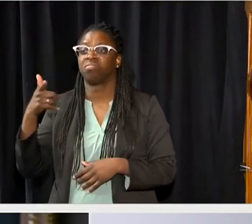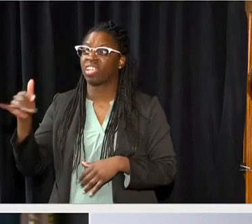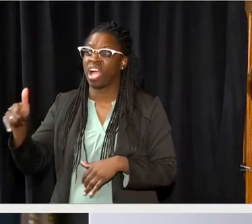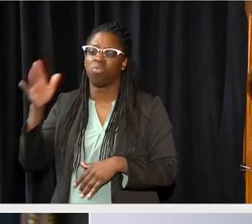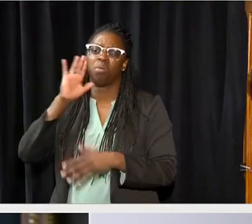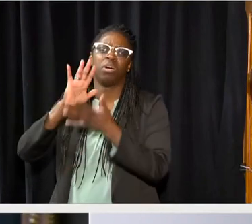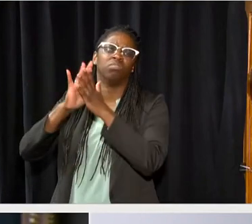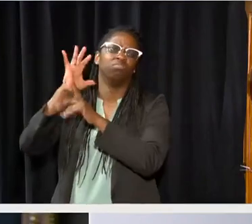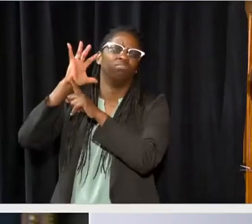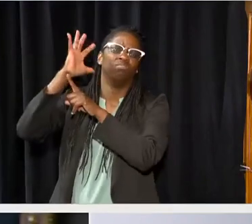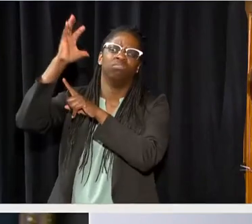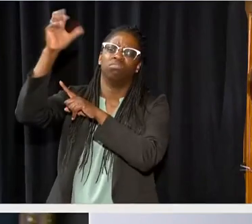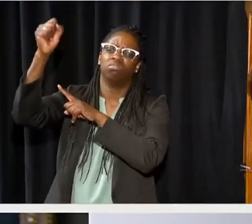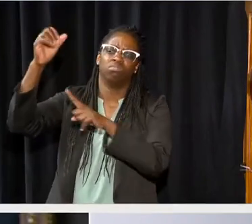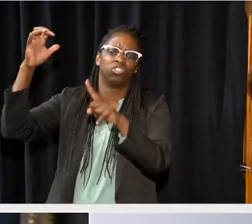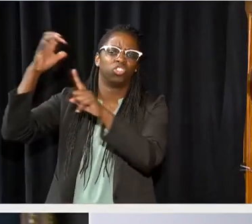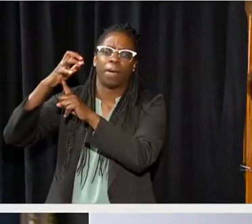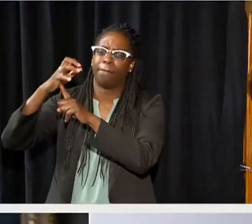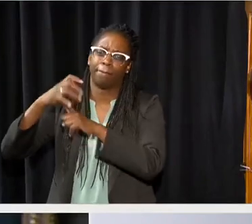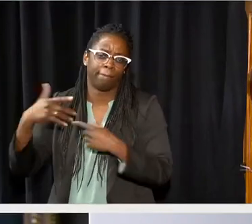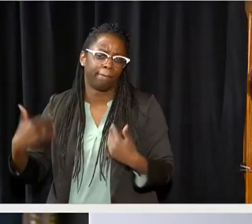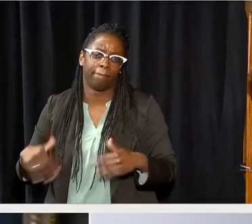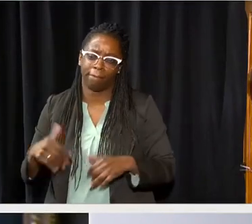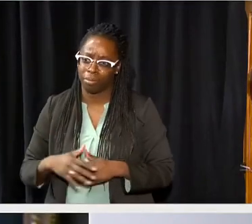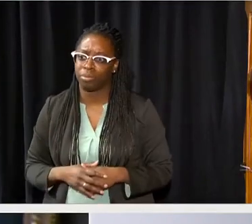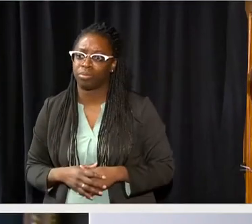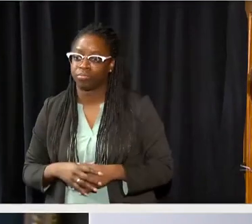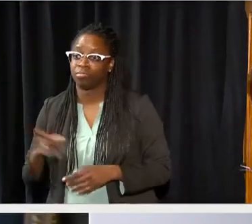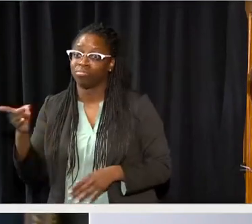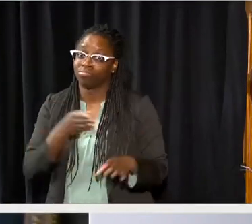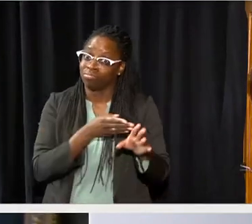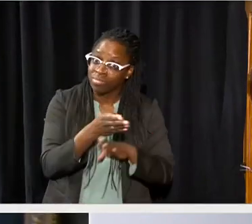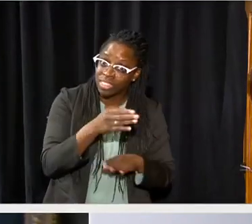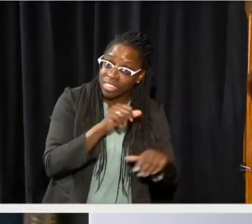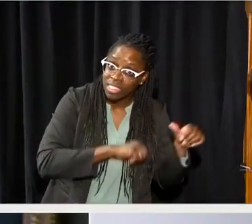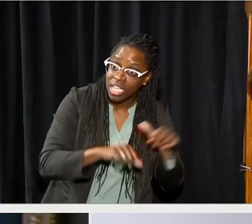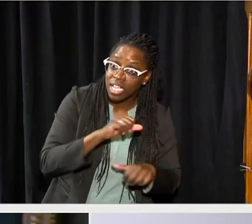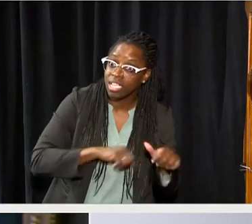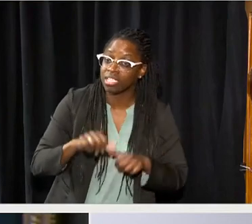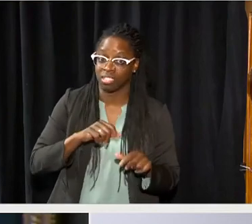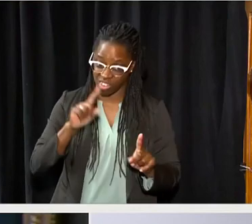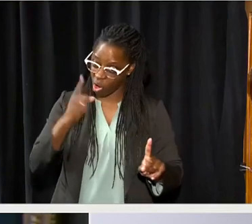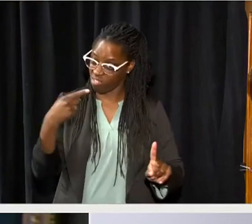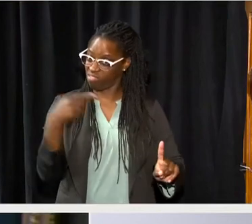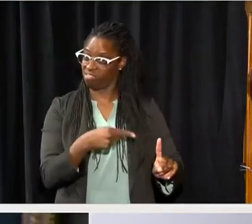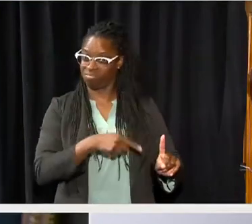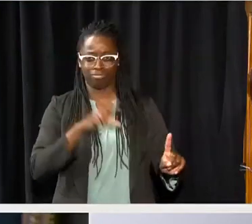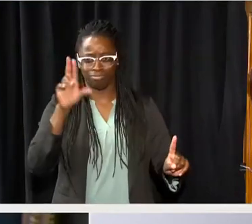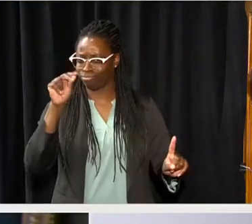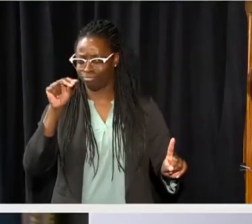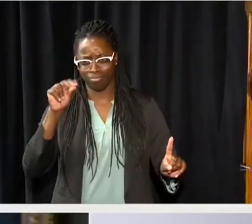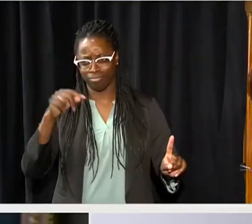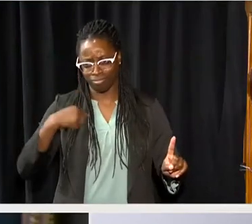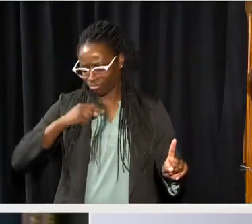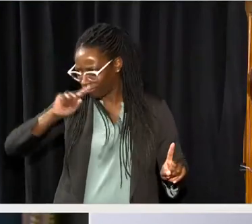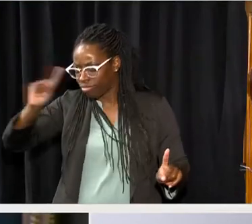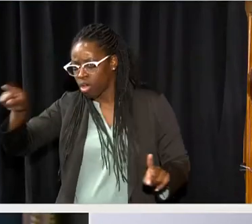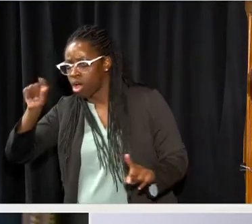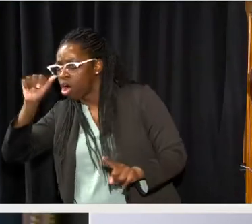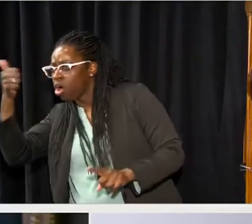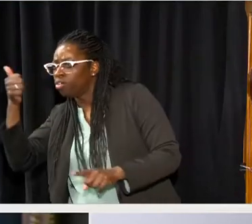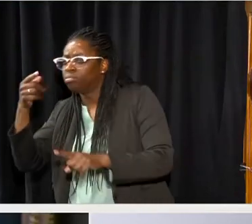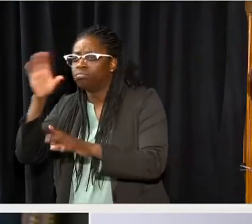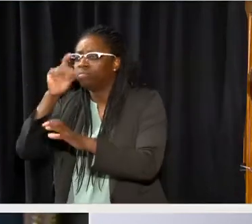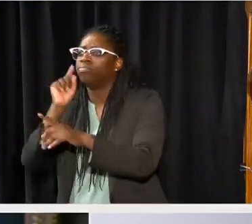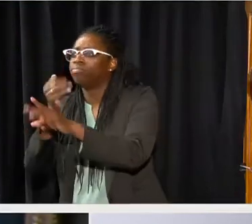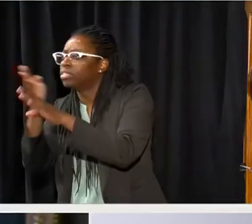critical sector. But we're not going to stop with life sciences. We're going to go out and win another world-changing